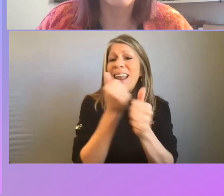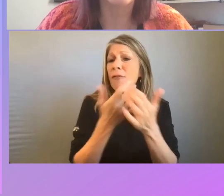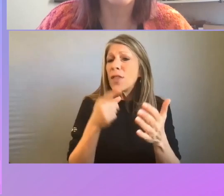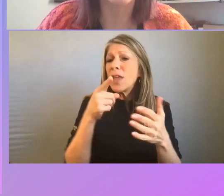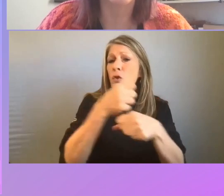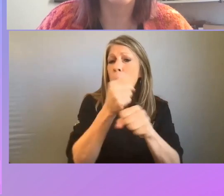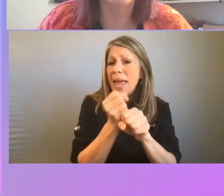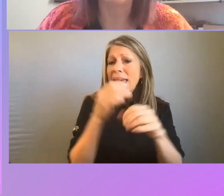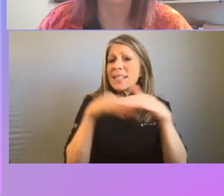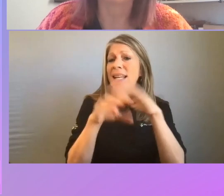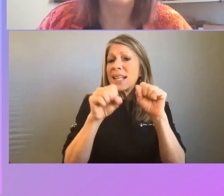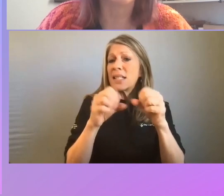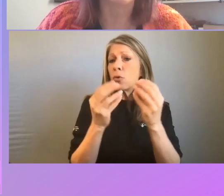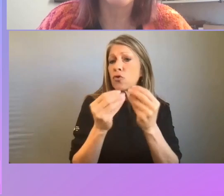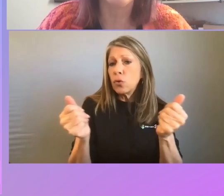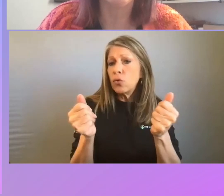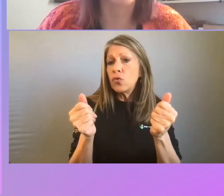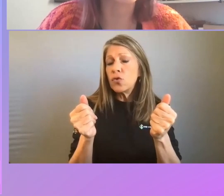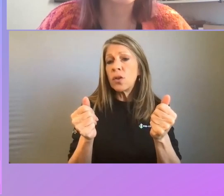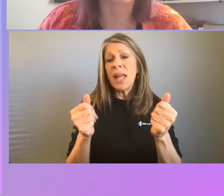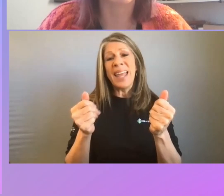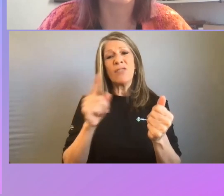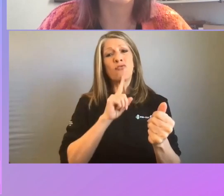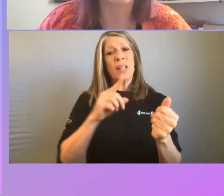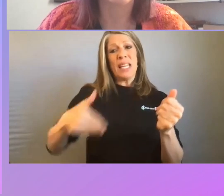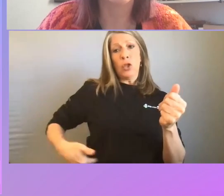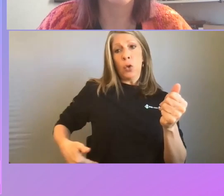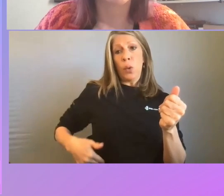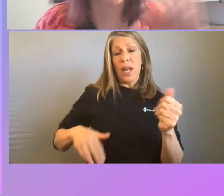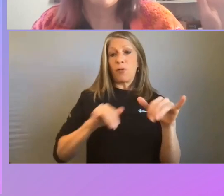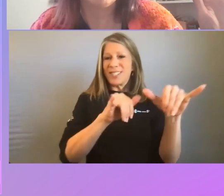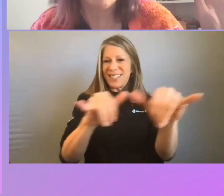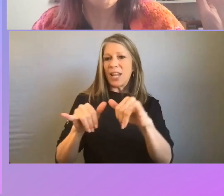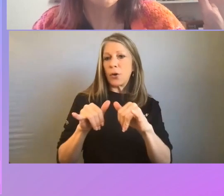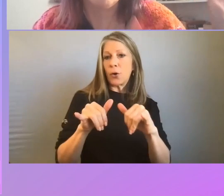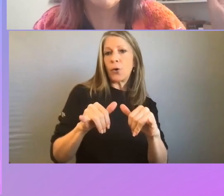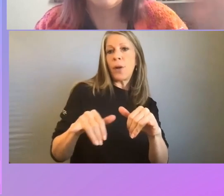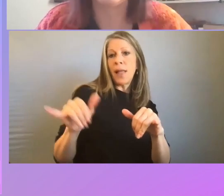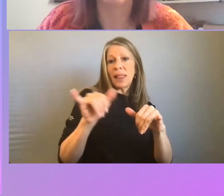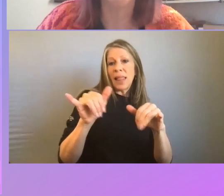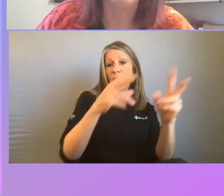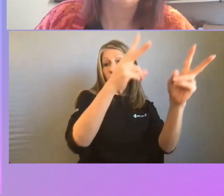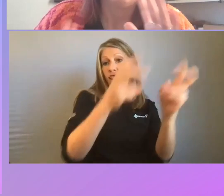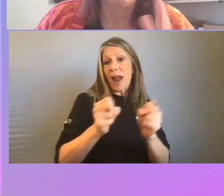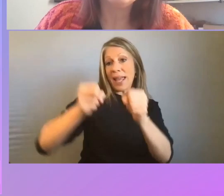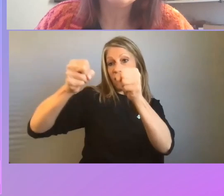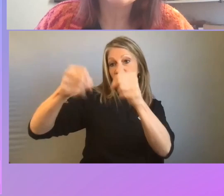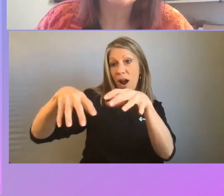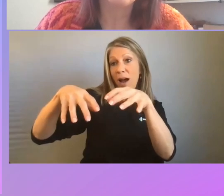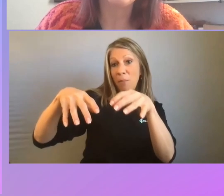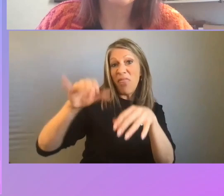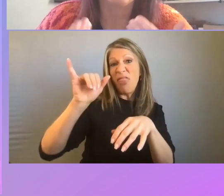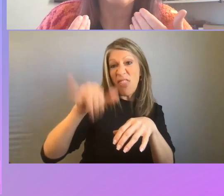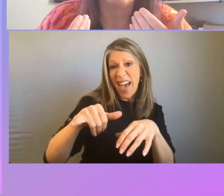as an accessible solution may be incredibly intuitive or standardized. So drag and drop, I'm looking at you. This